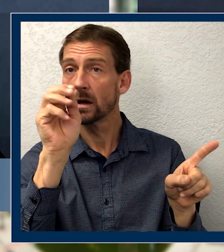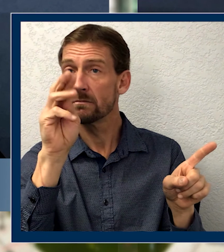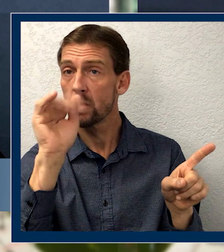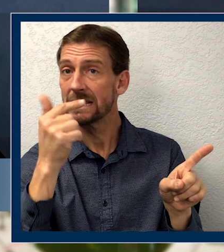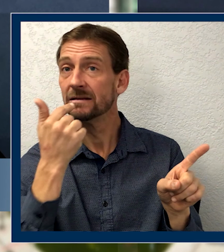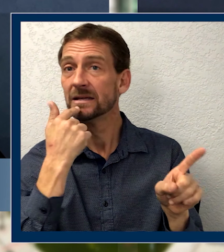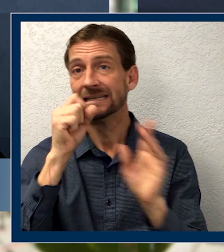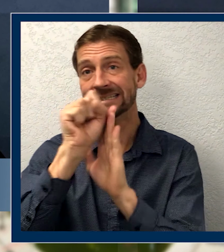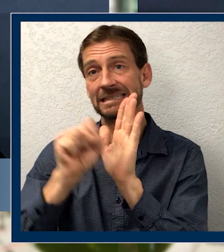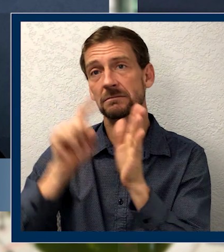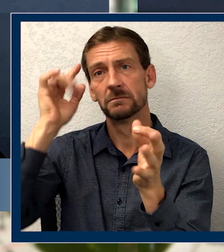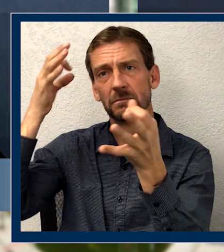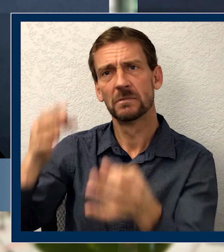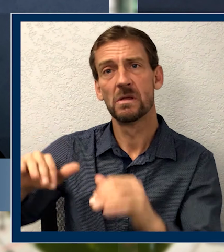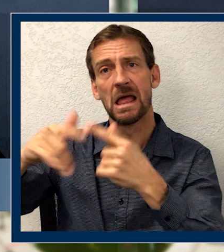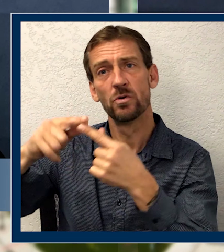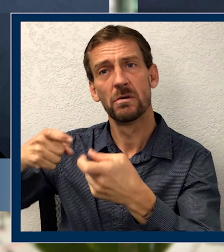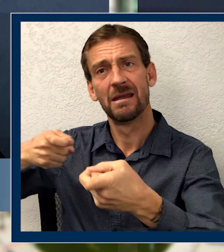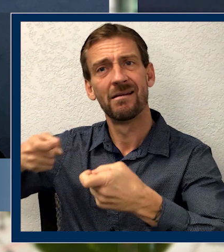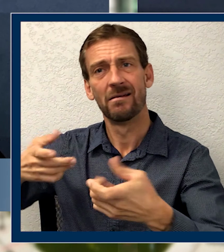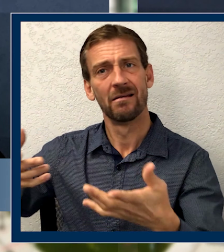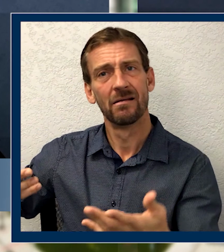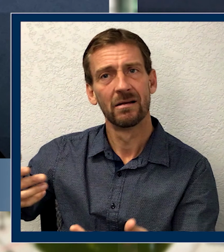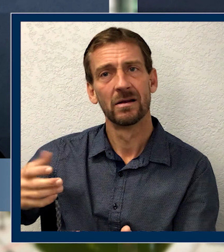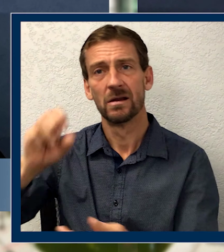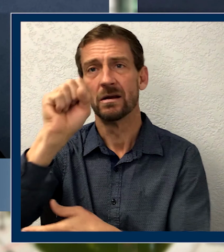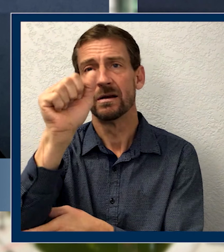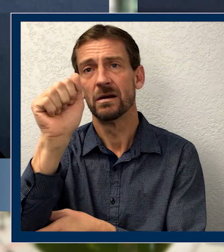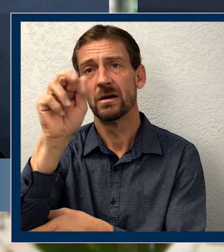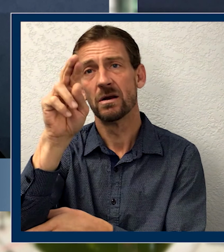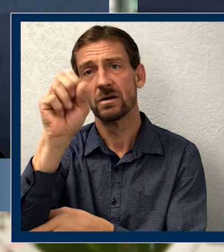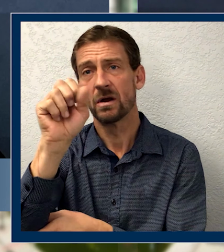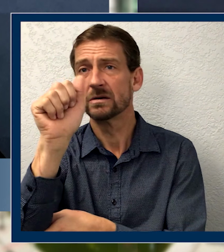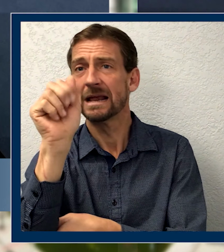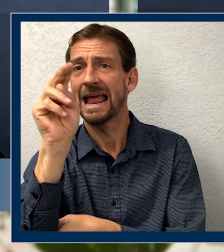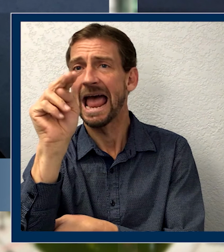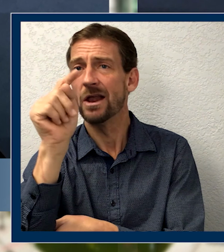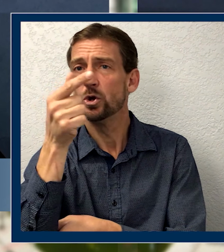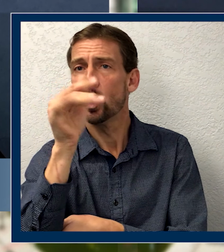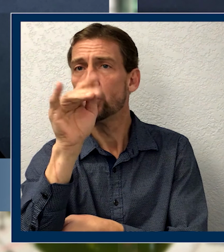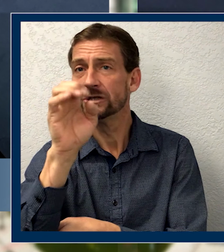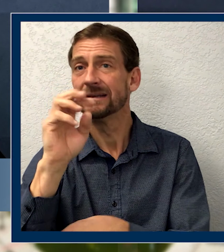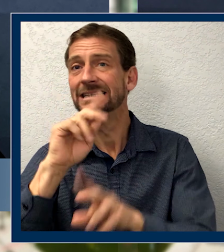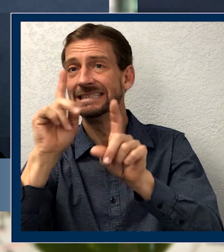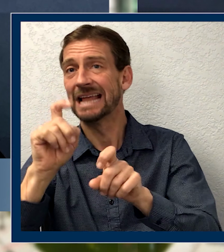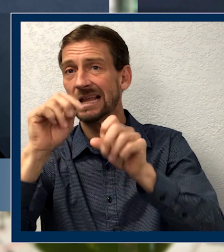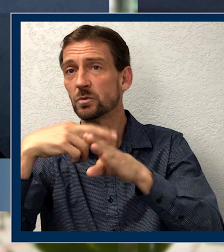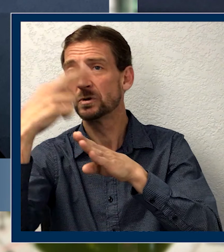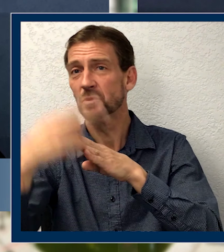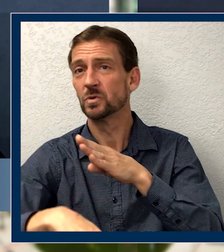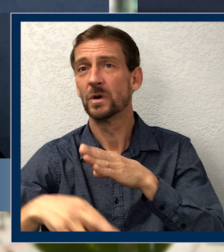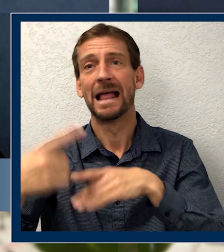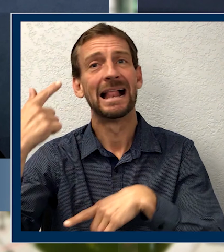is still trying to decide how to handle the SARS antigen test results. It sounds like the jury is